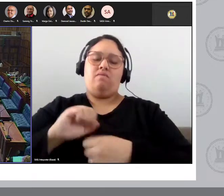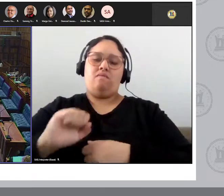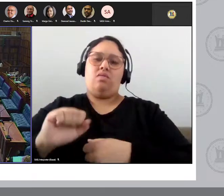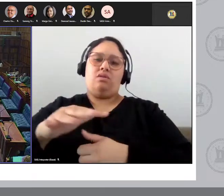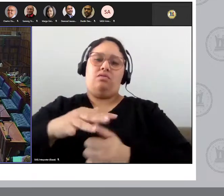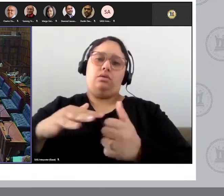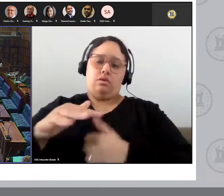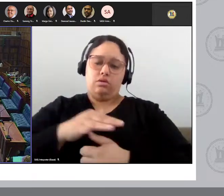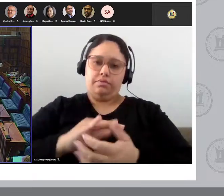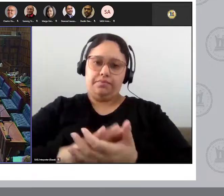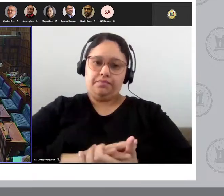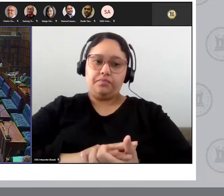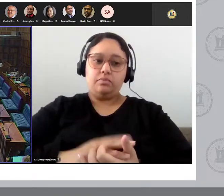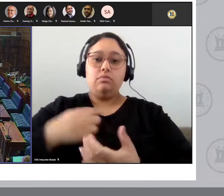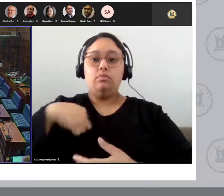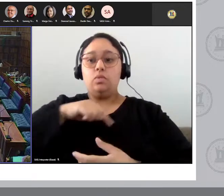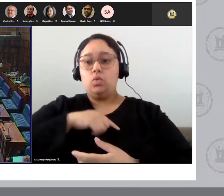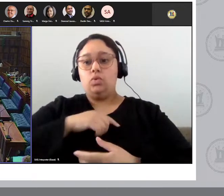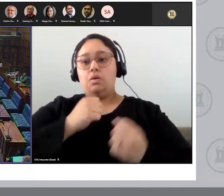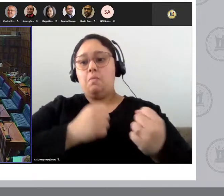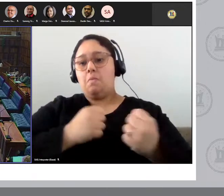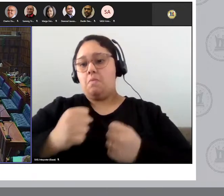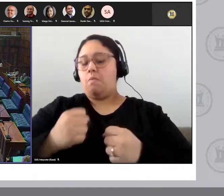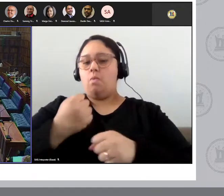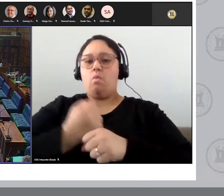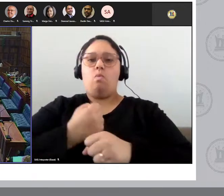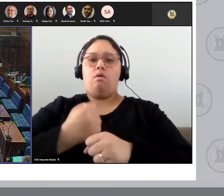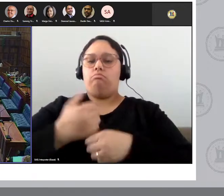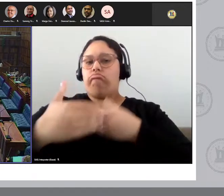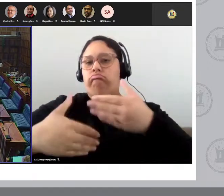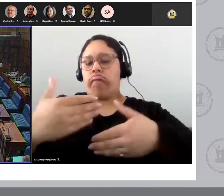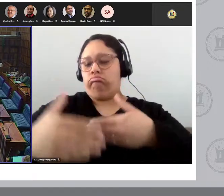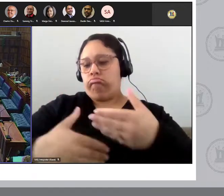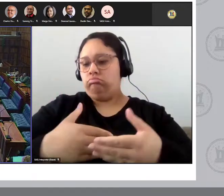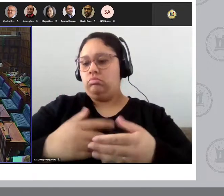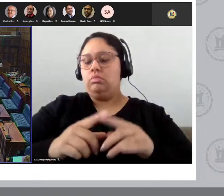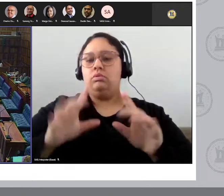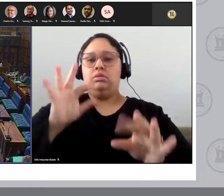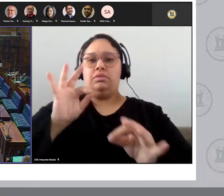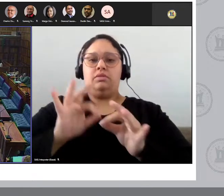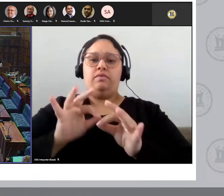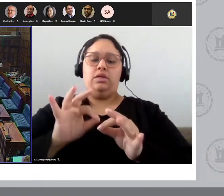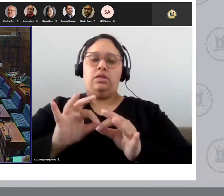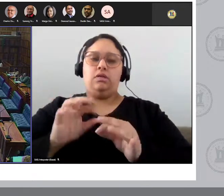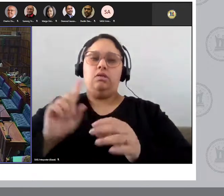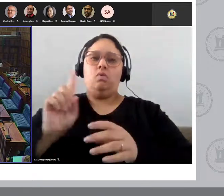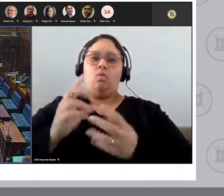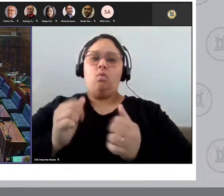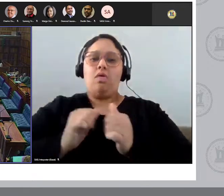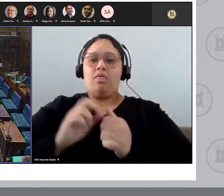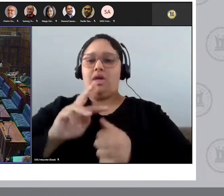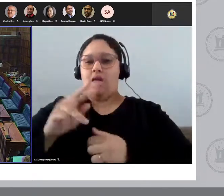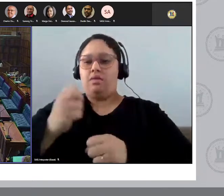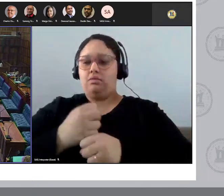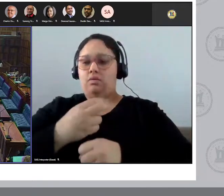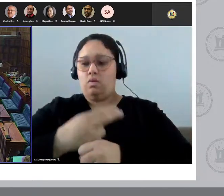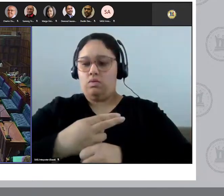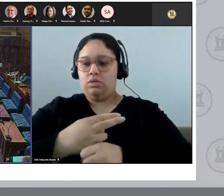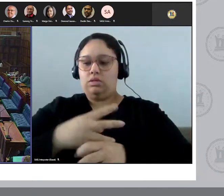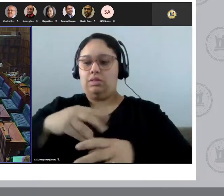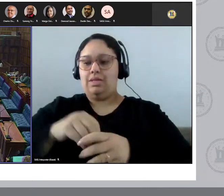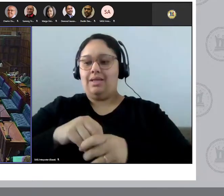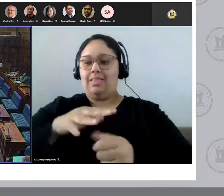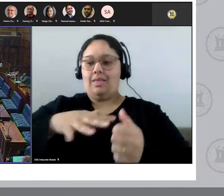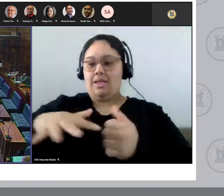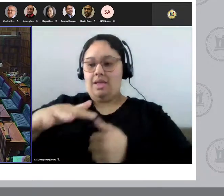that area. For us, it would remain work in progress. Especially with the other stakeholders in that